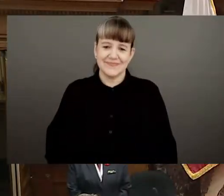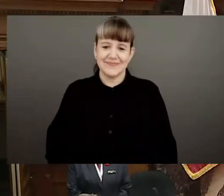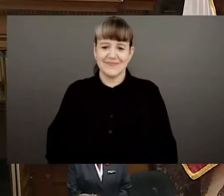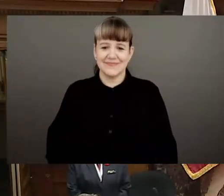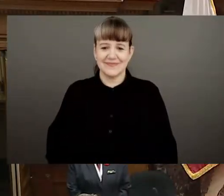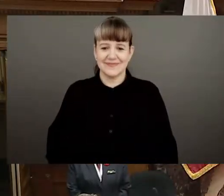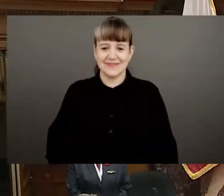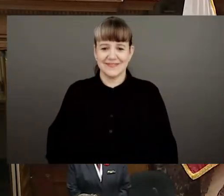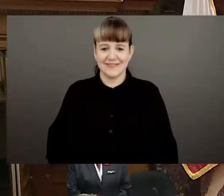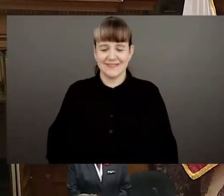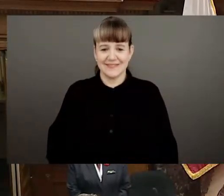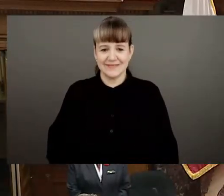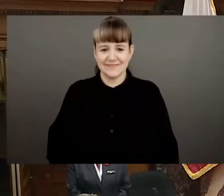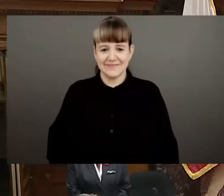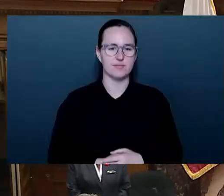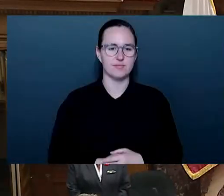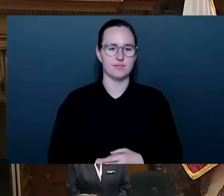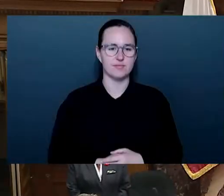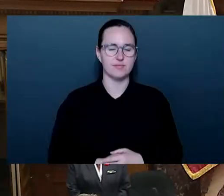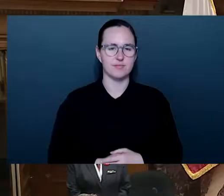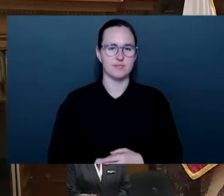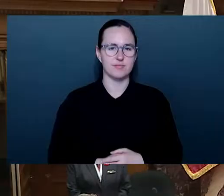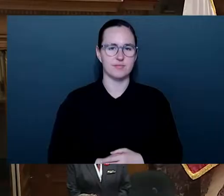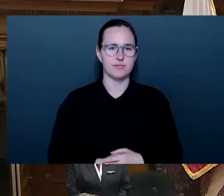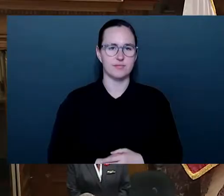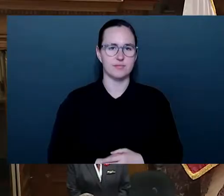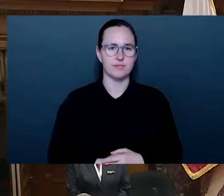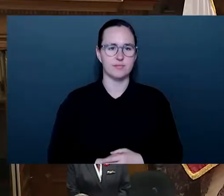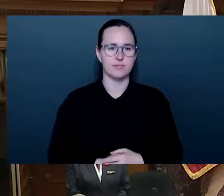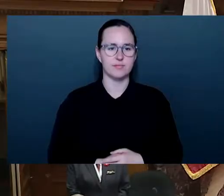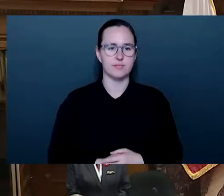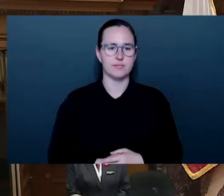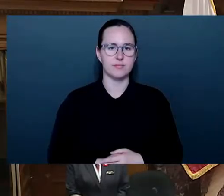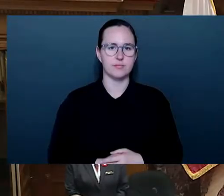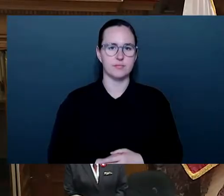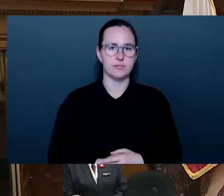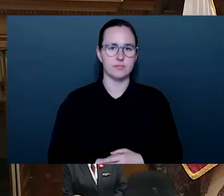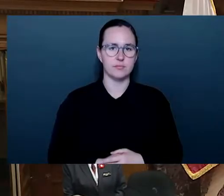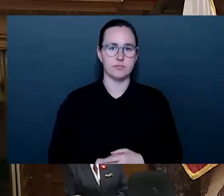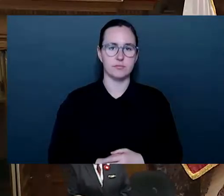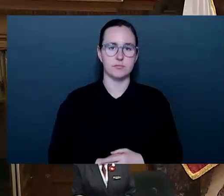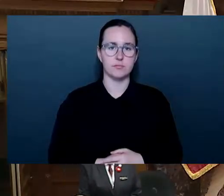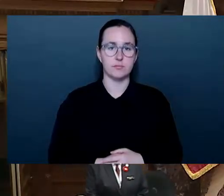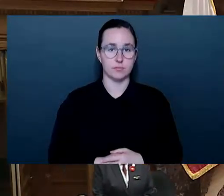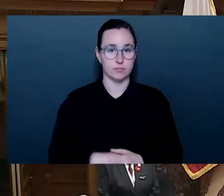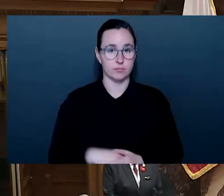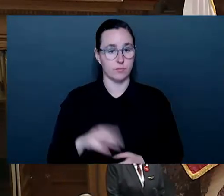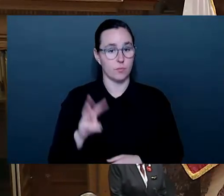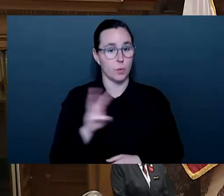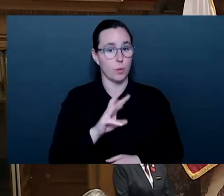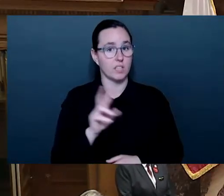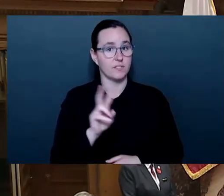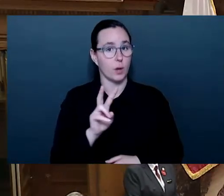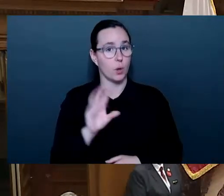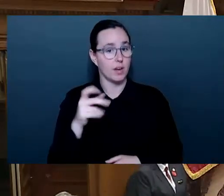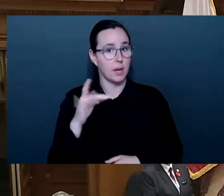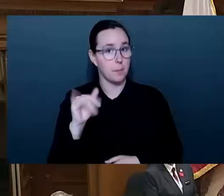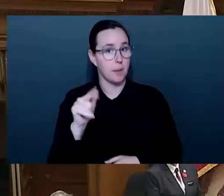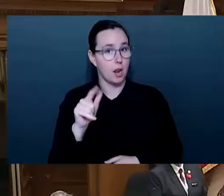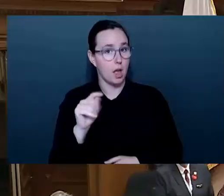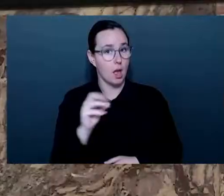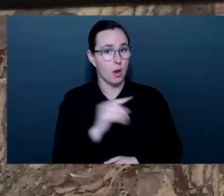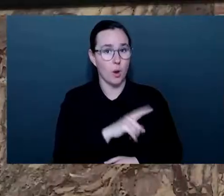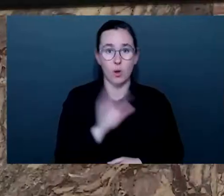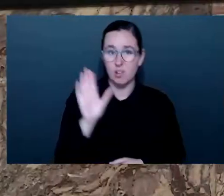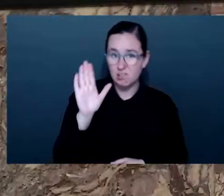Member for West Vancouver Capilano has a point. Mr. Speaker, I seek leave to make an introduction. Is leave granted? Aye.